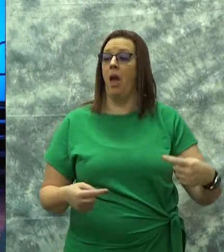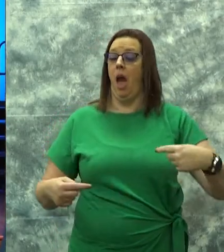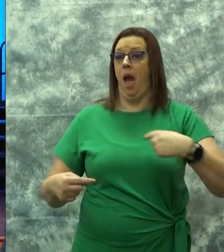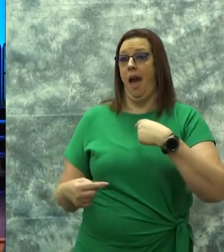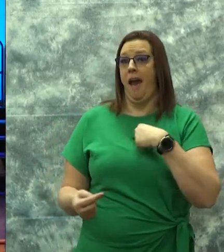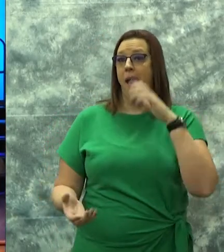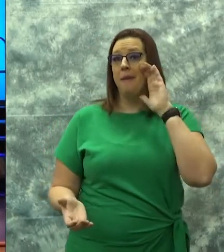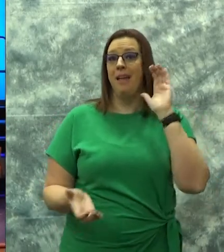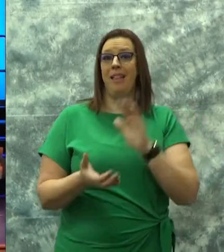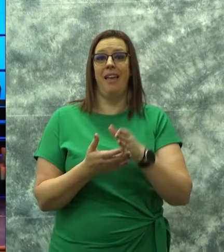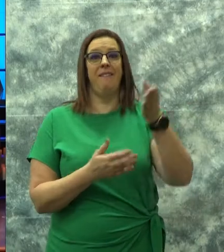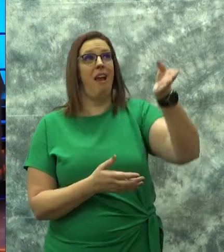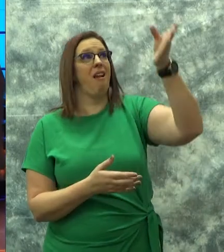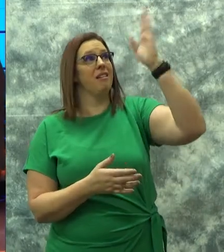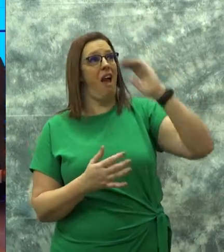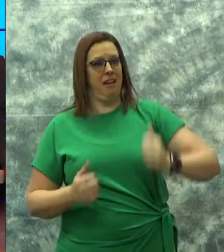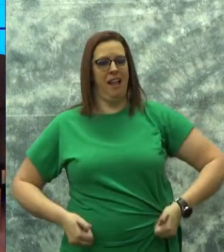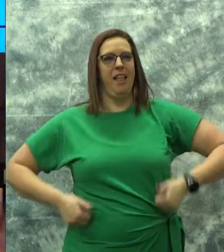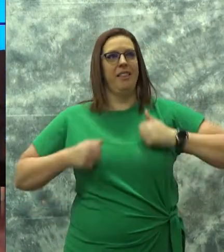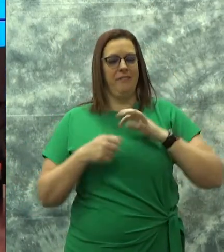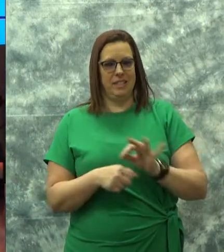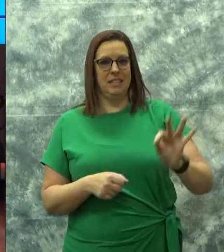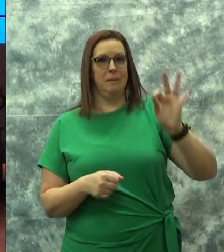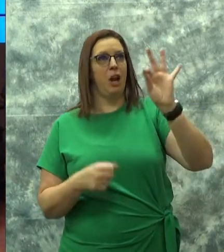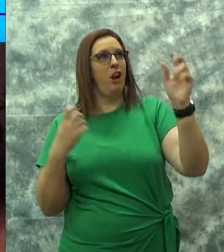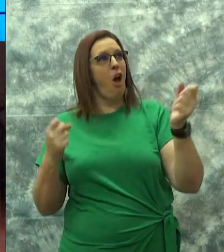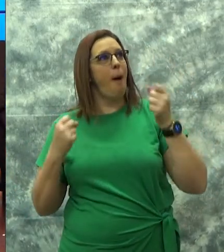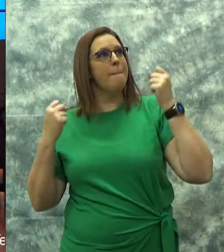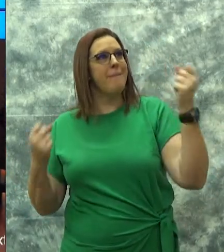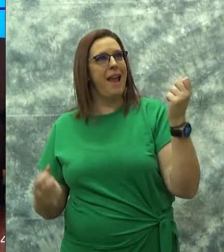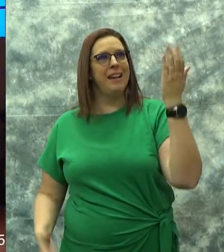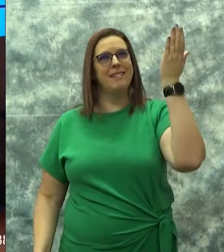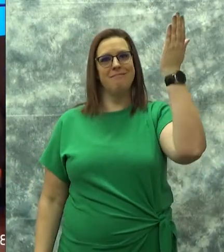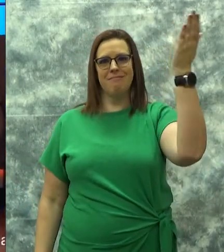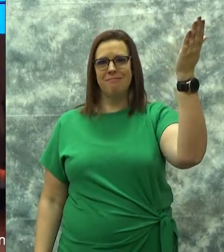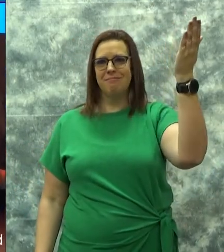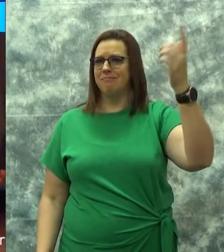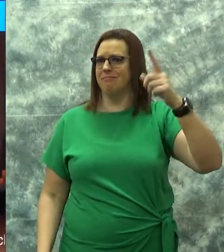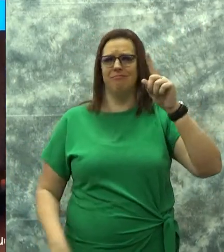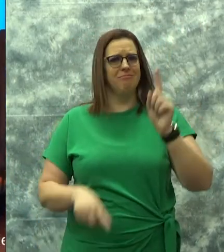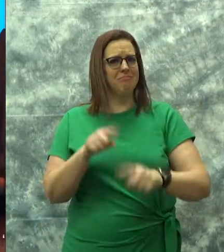I believe in God, living spirit almighty,